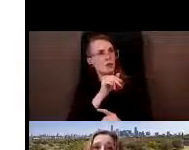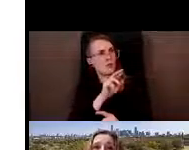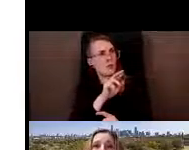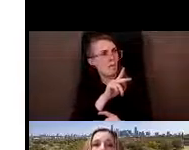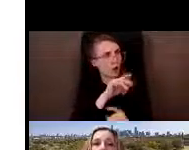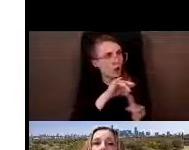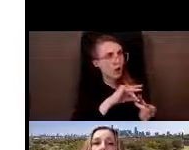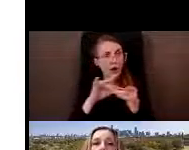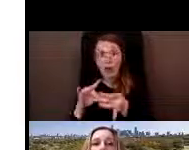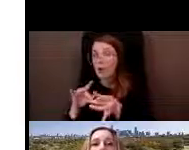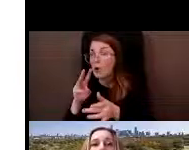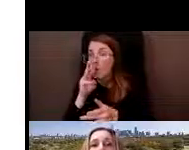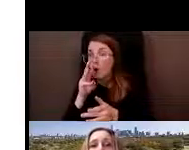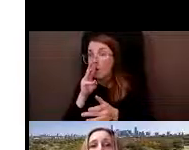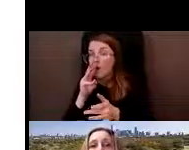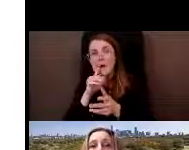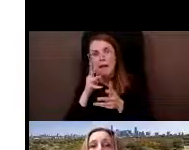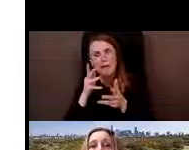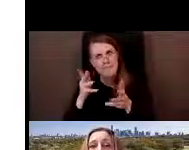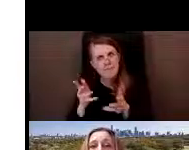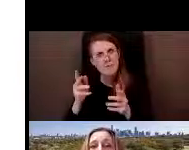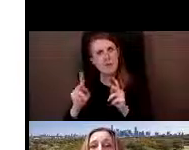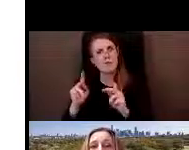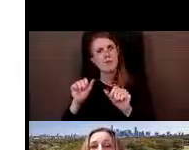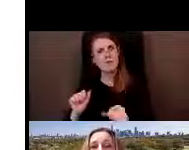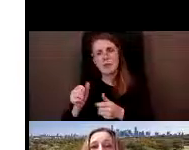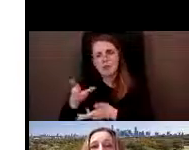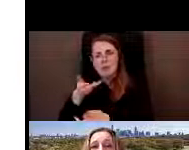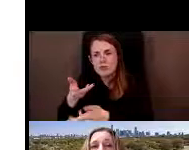for interaction with the lake without compromising environmental integrity.